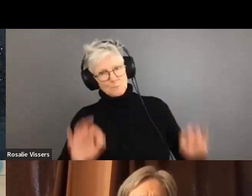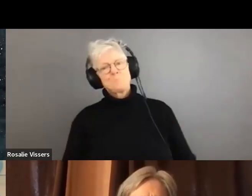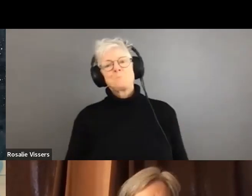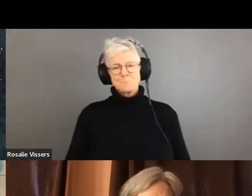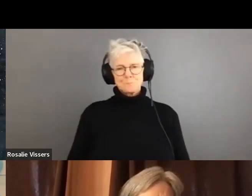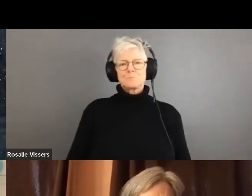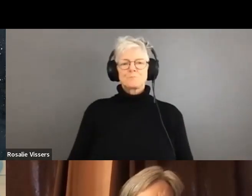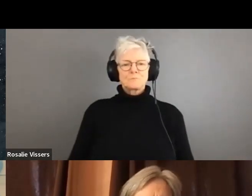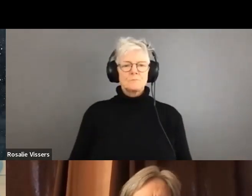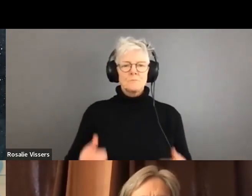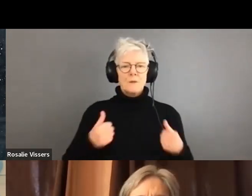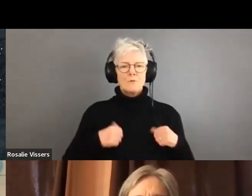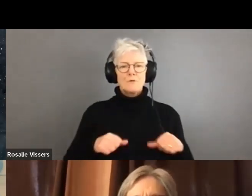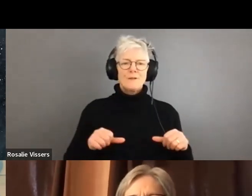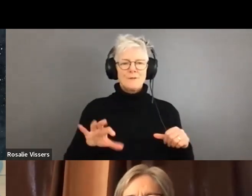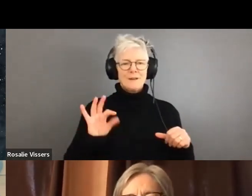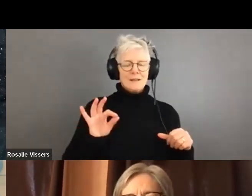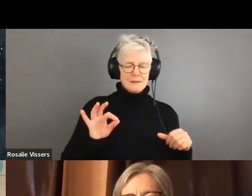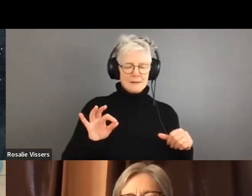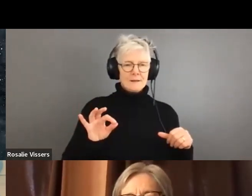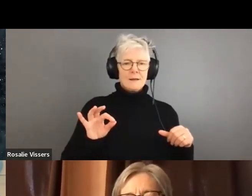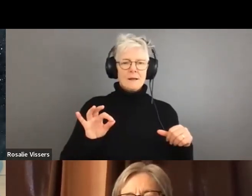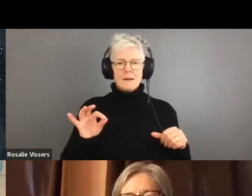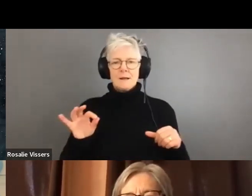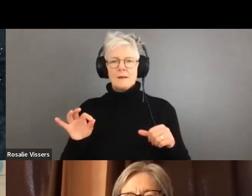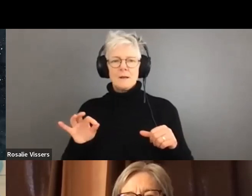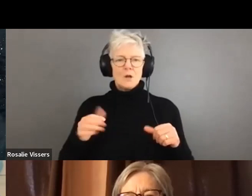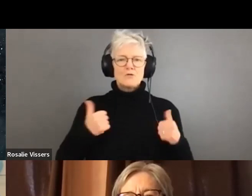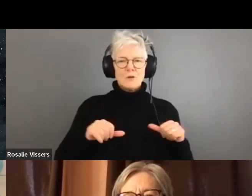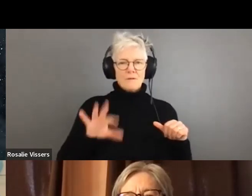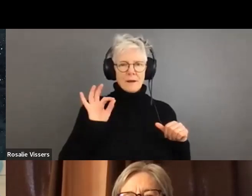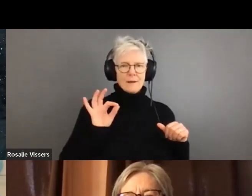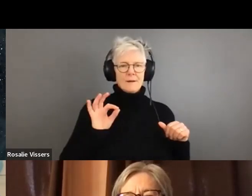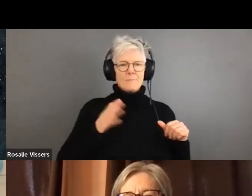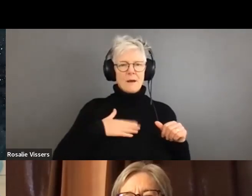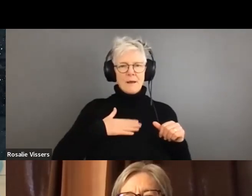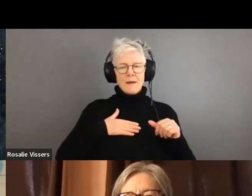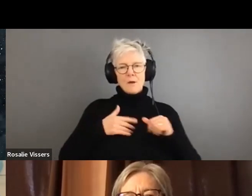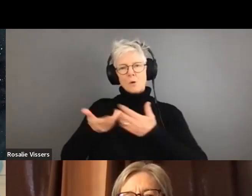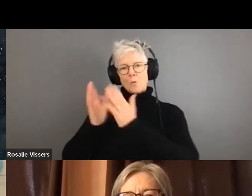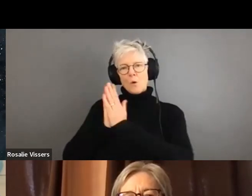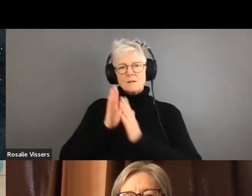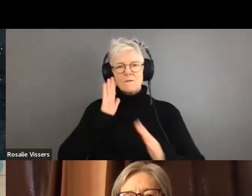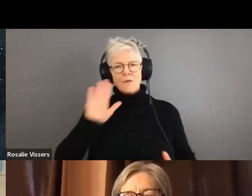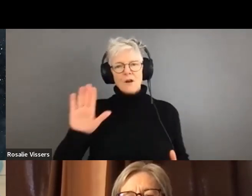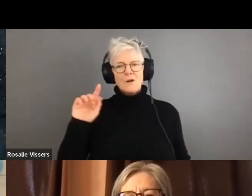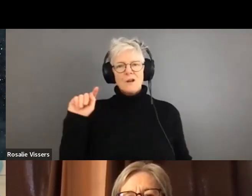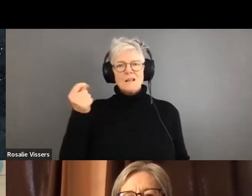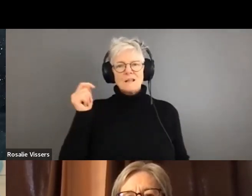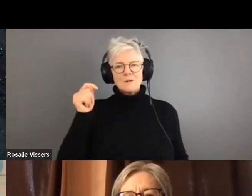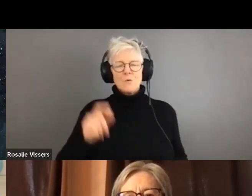Okay, let me see if I can. I'm going to see if I can find it really quick what I send out as a testimonial.